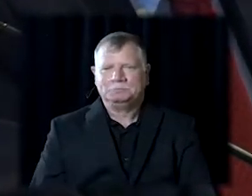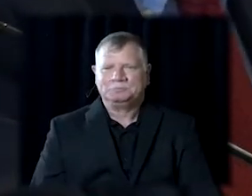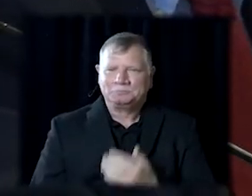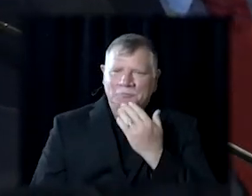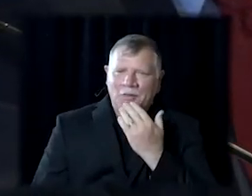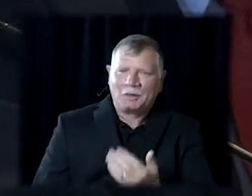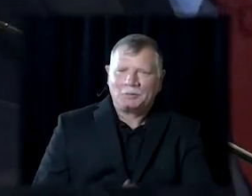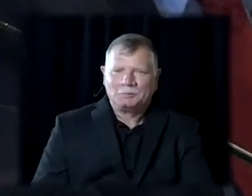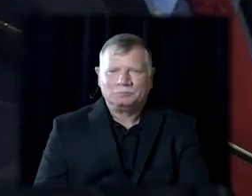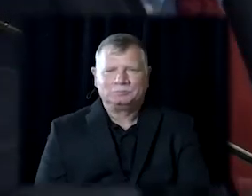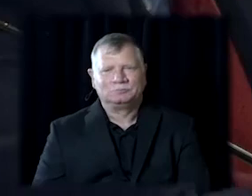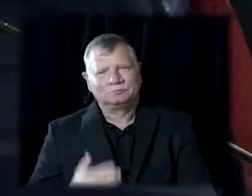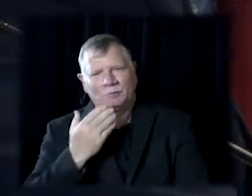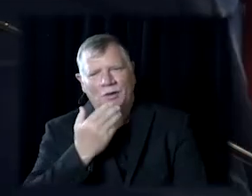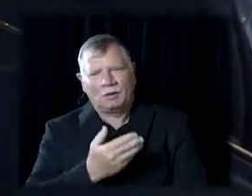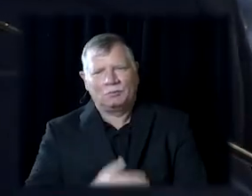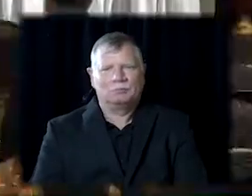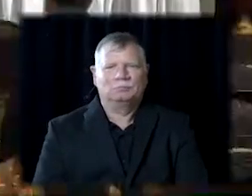Thank you.